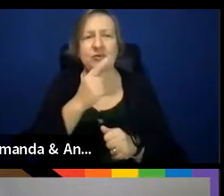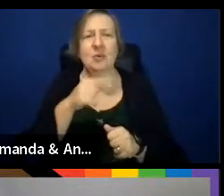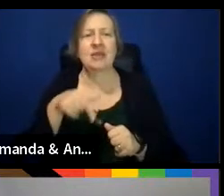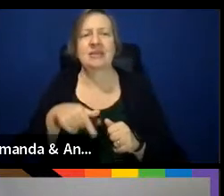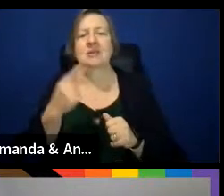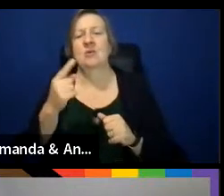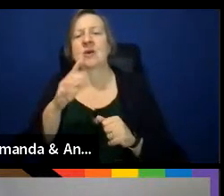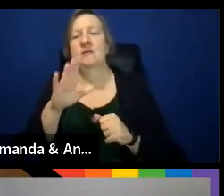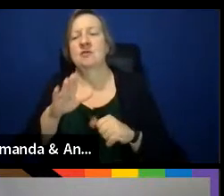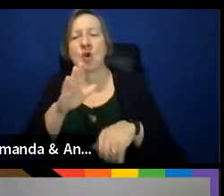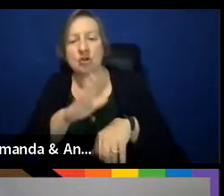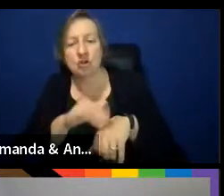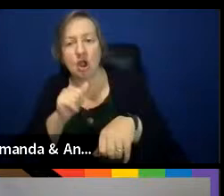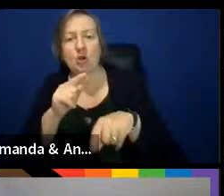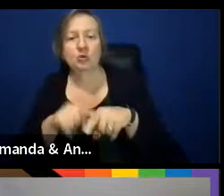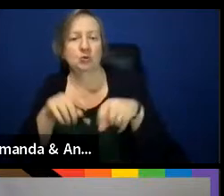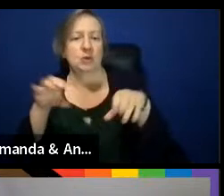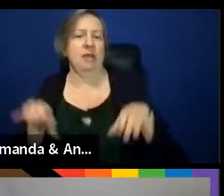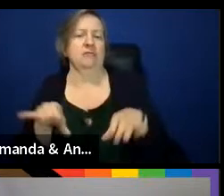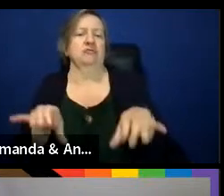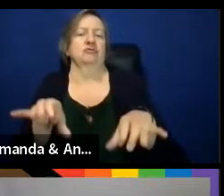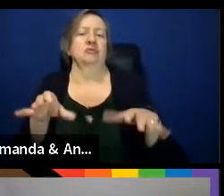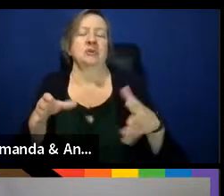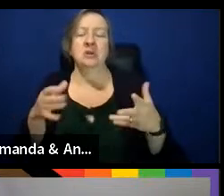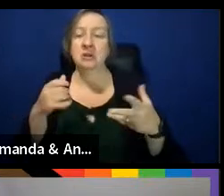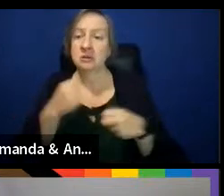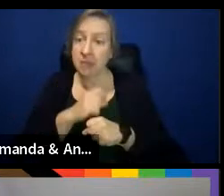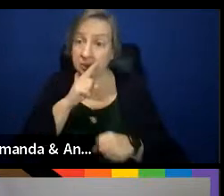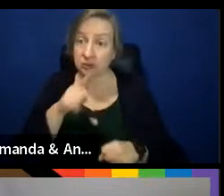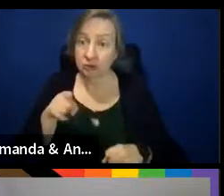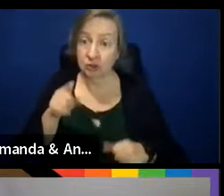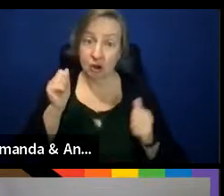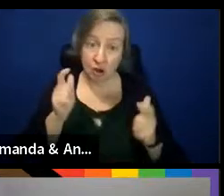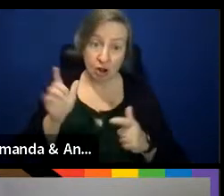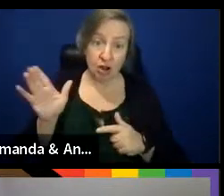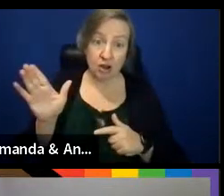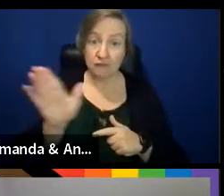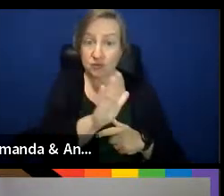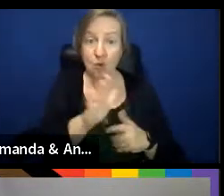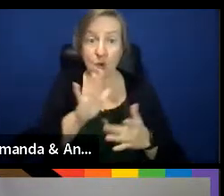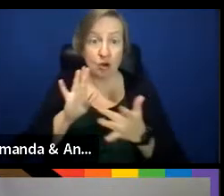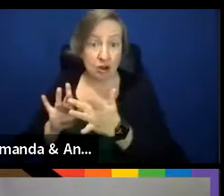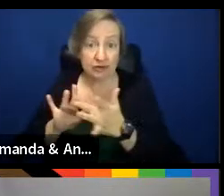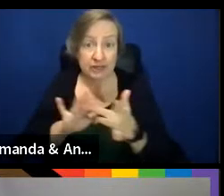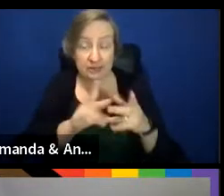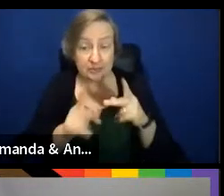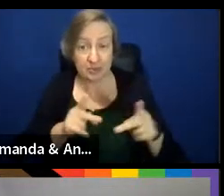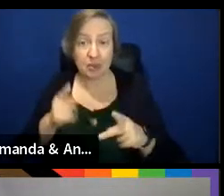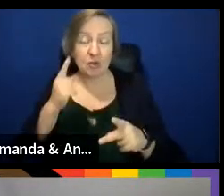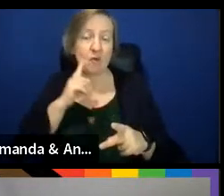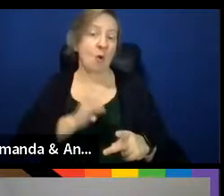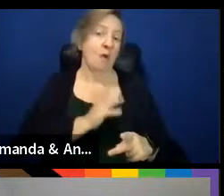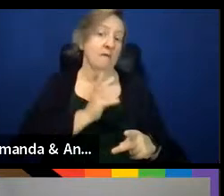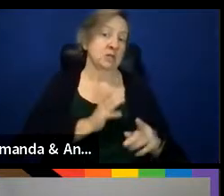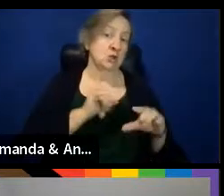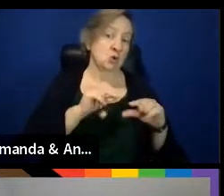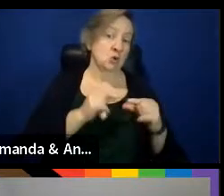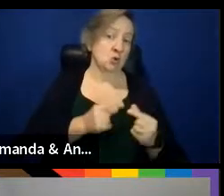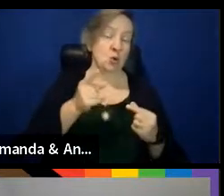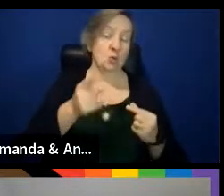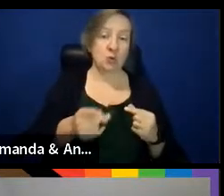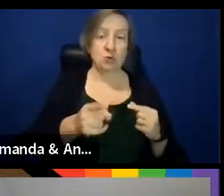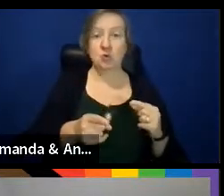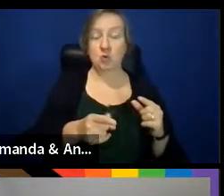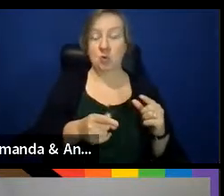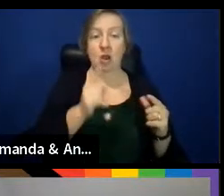your call to action. Make sure that you're all of your contacts, both for the official groups that you're recognized